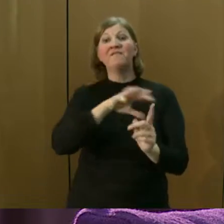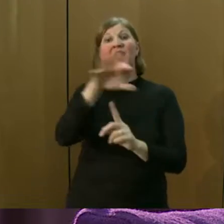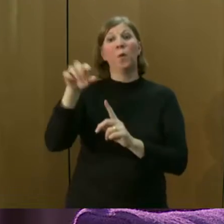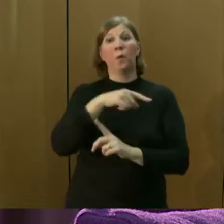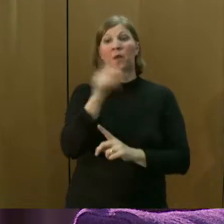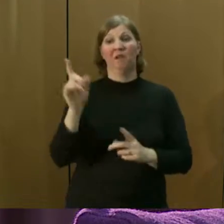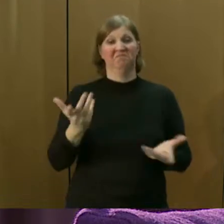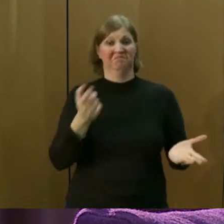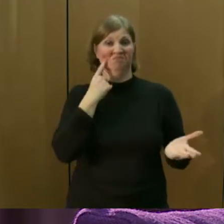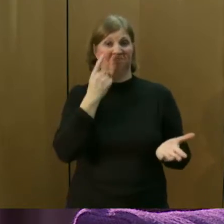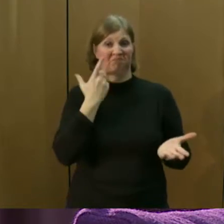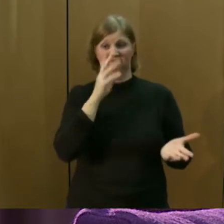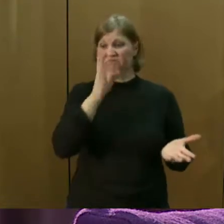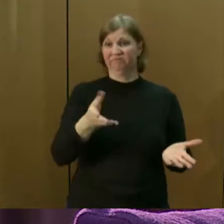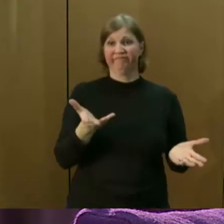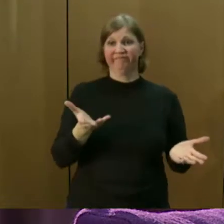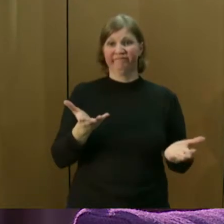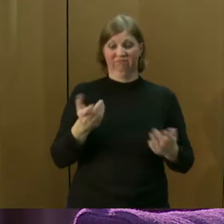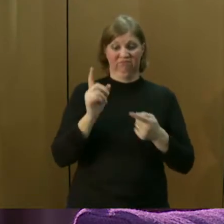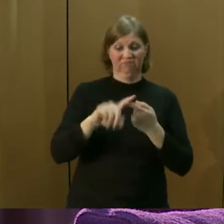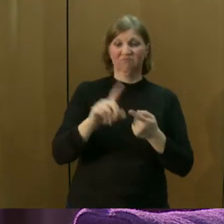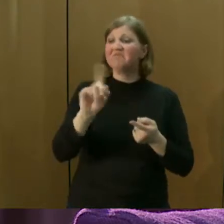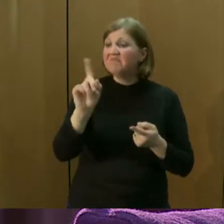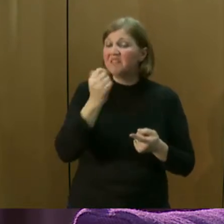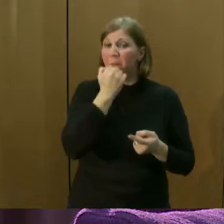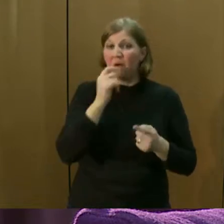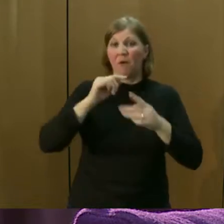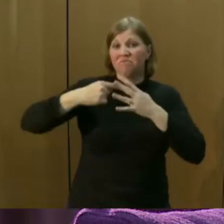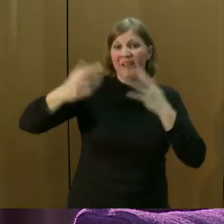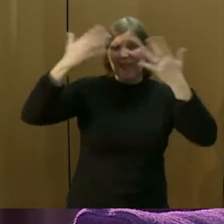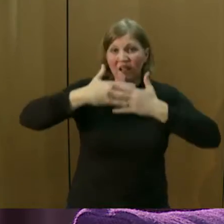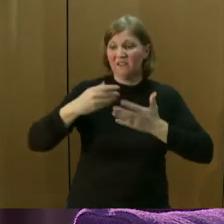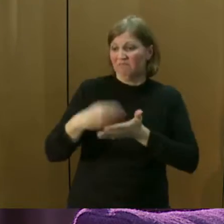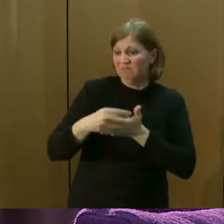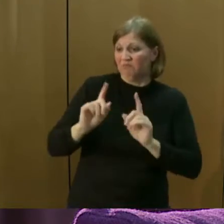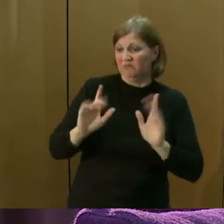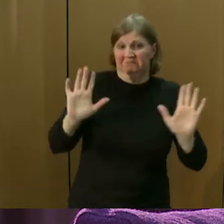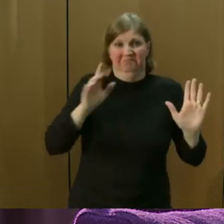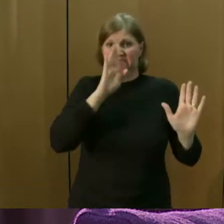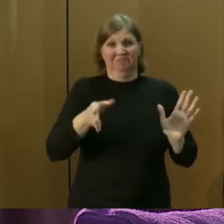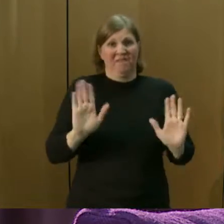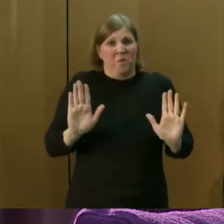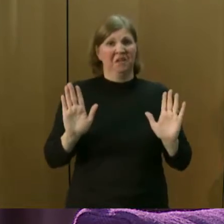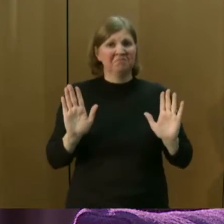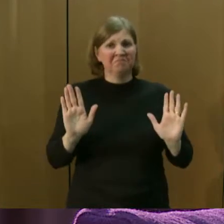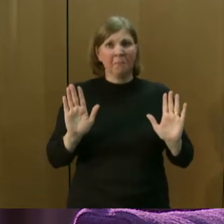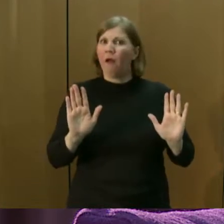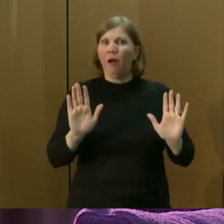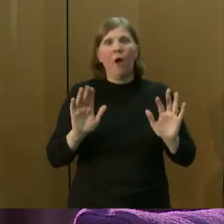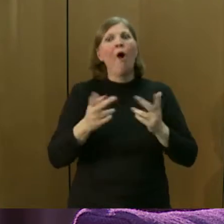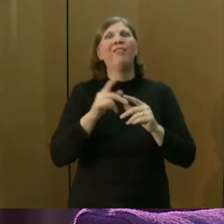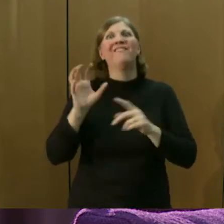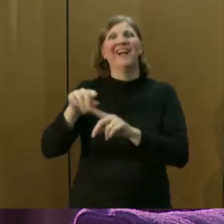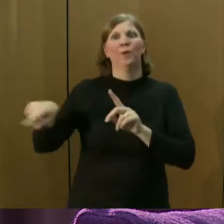X for X number of days. Some venues will operate on a kind